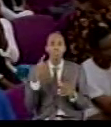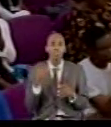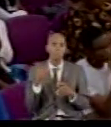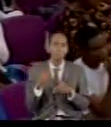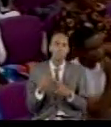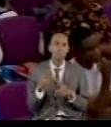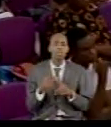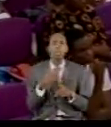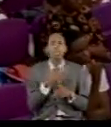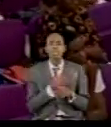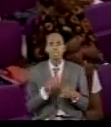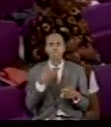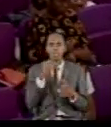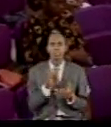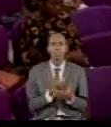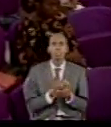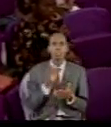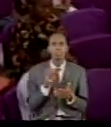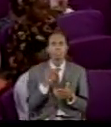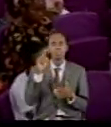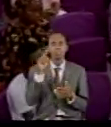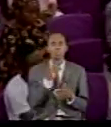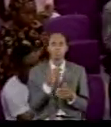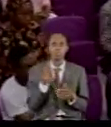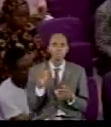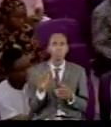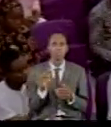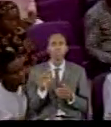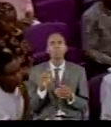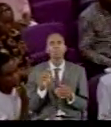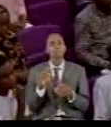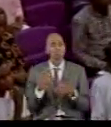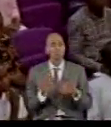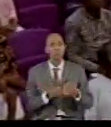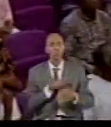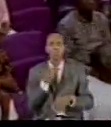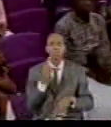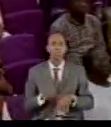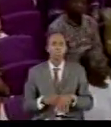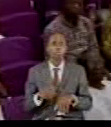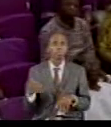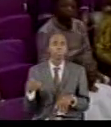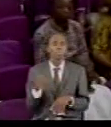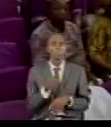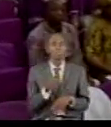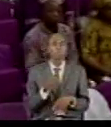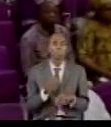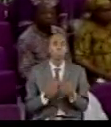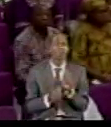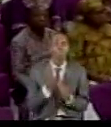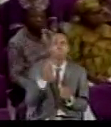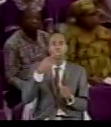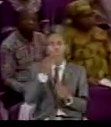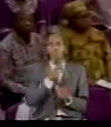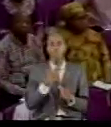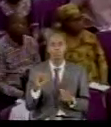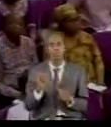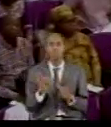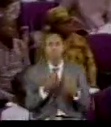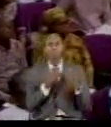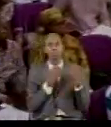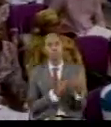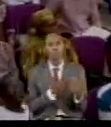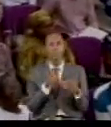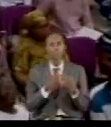it says, therefore, long time, they are both speaking boldly in the